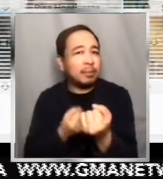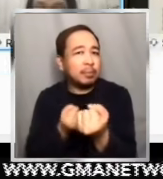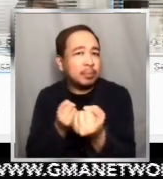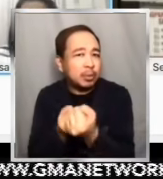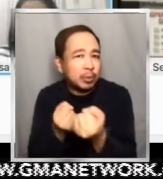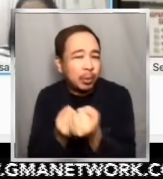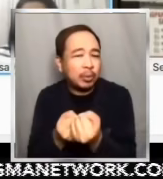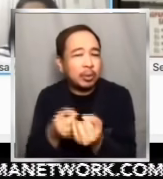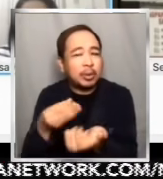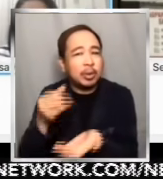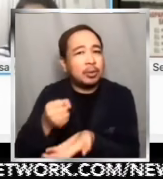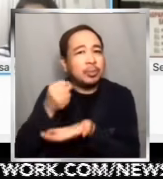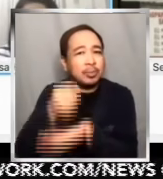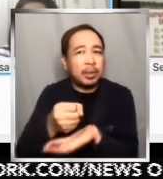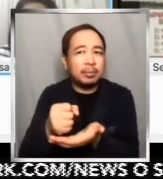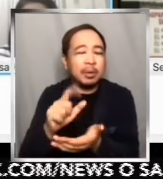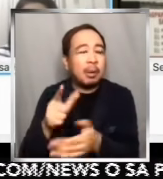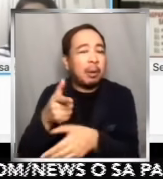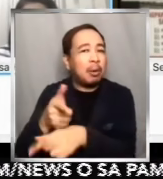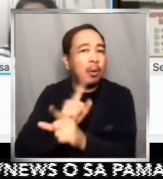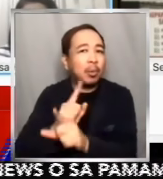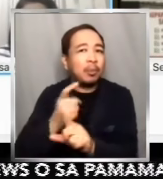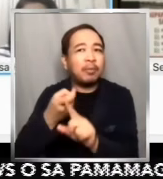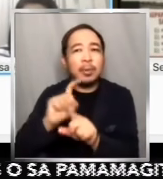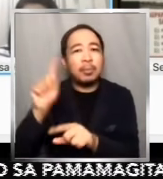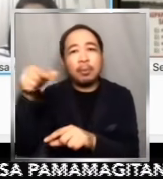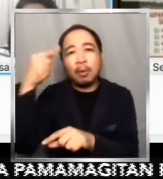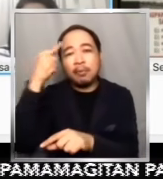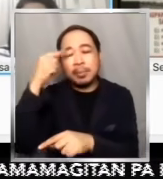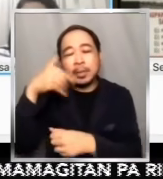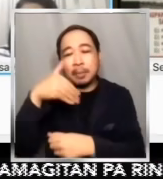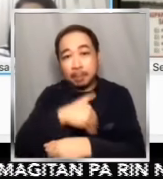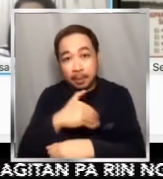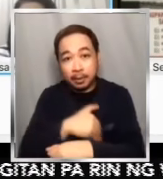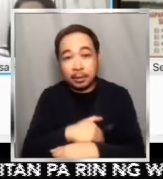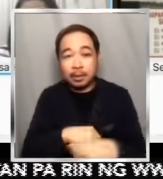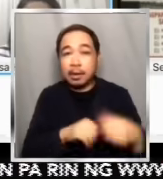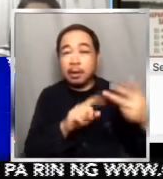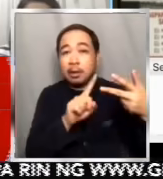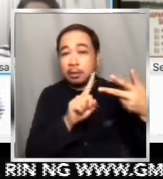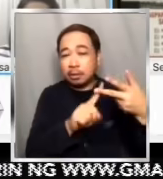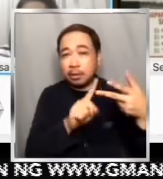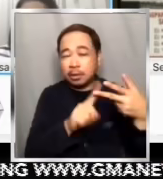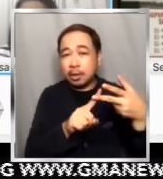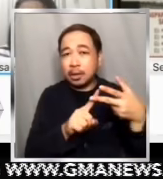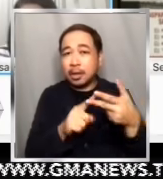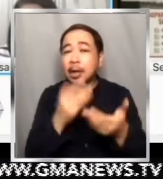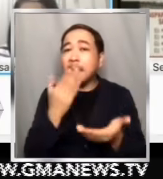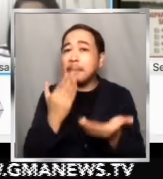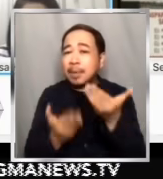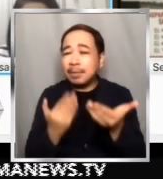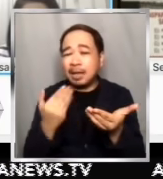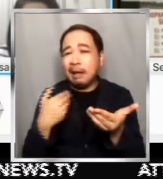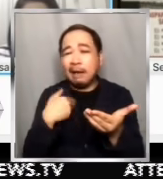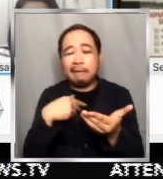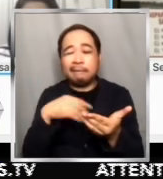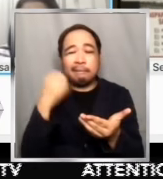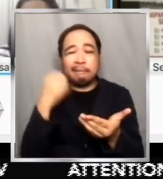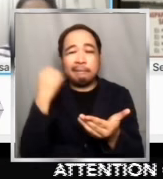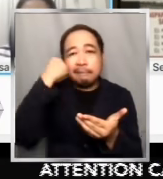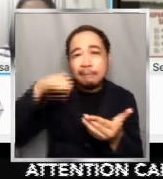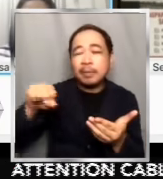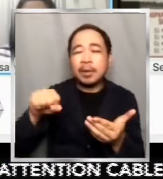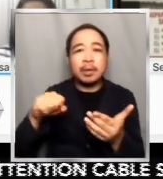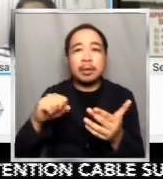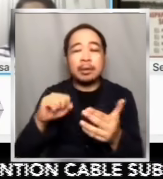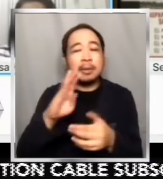loan from a government bank. And third, they may have sidestepped public bidding laws, and now